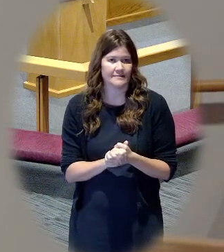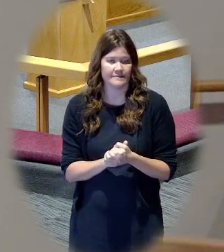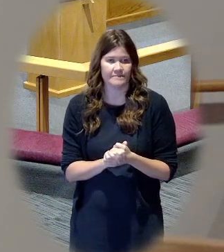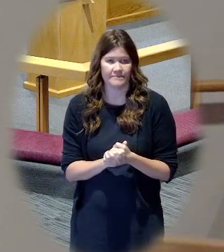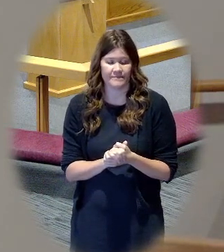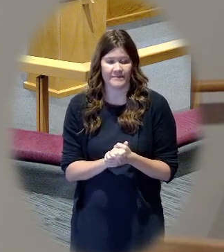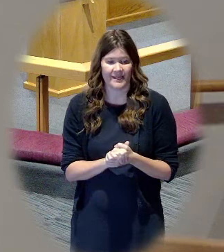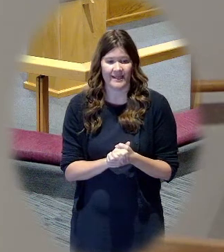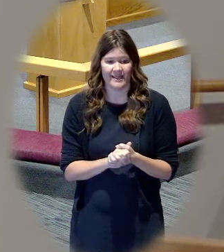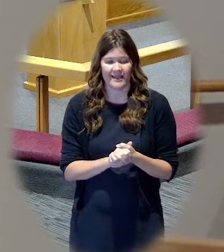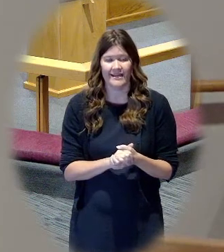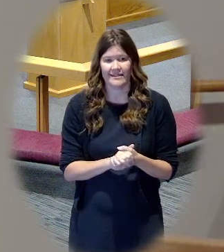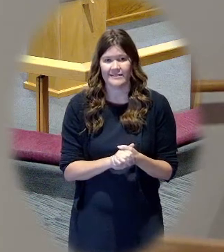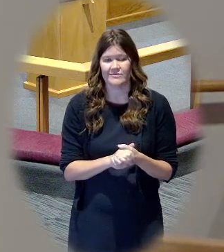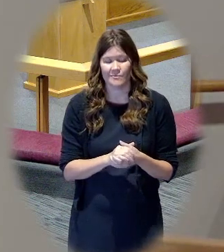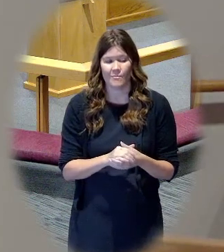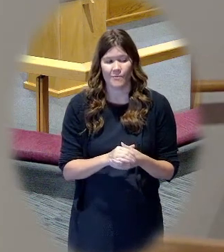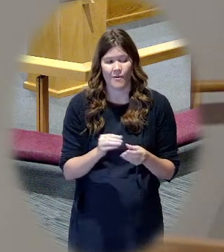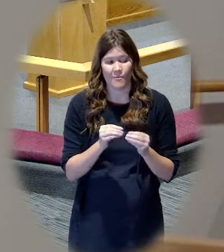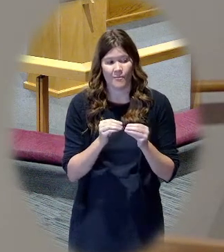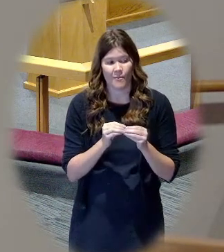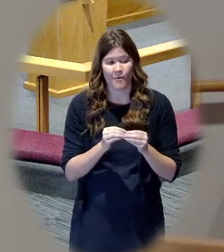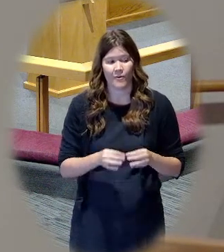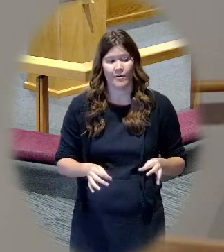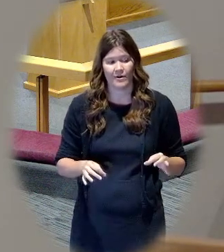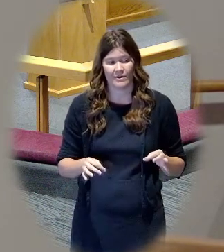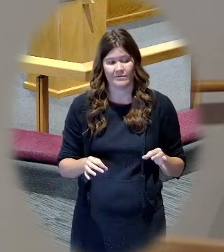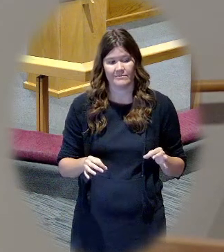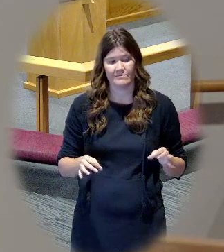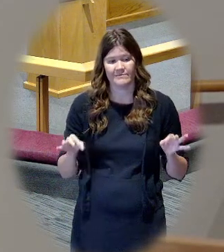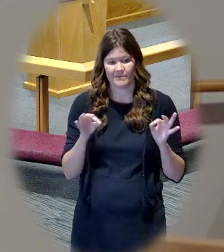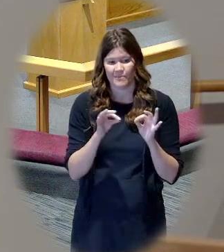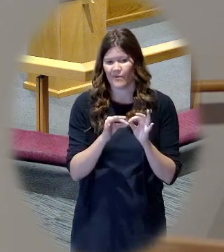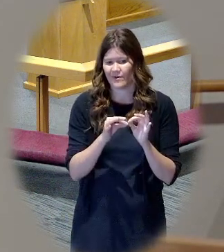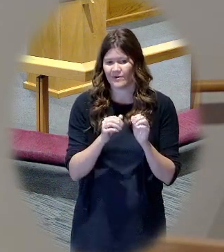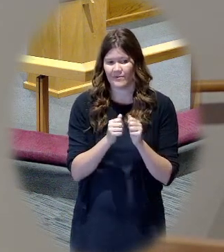It's even more significant with the big ones.